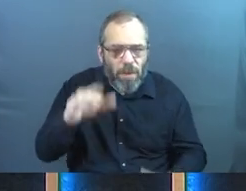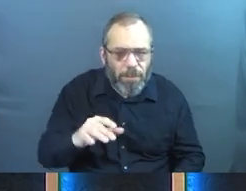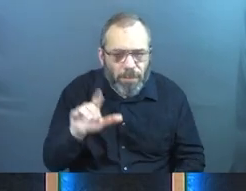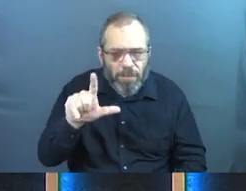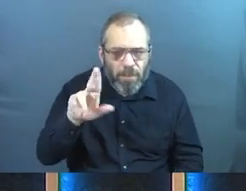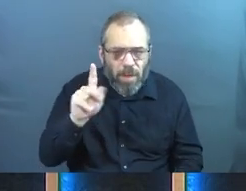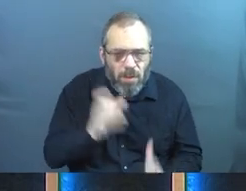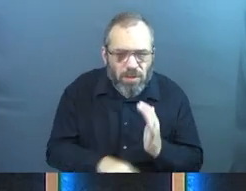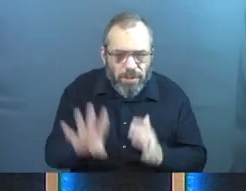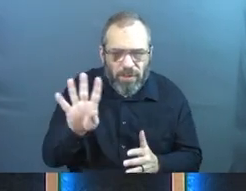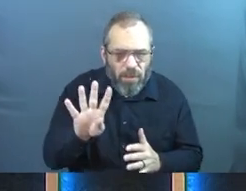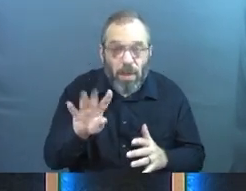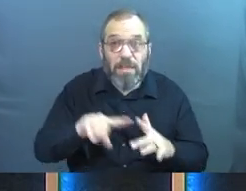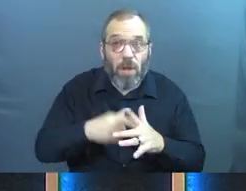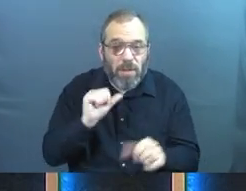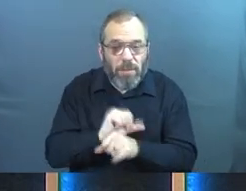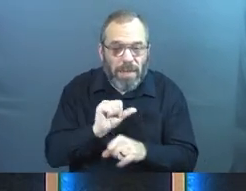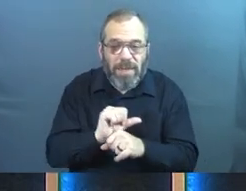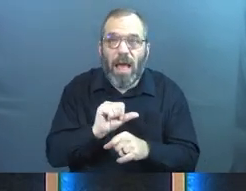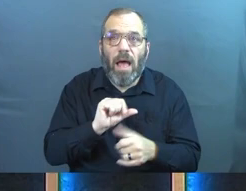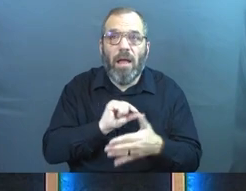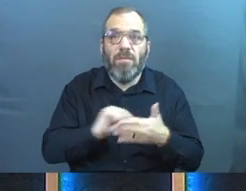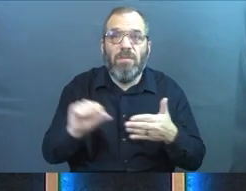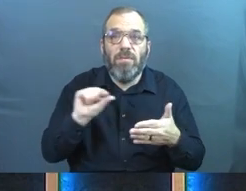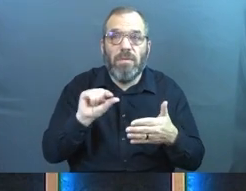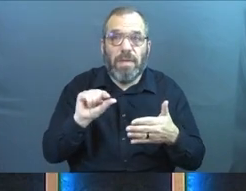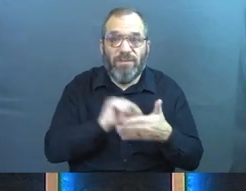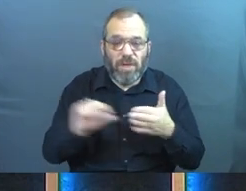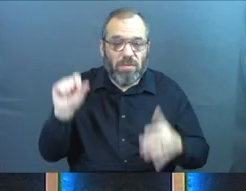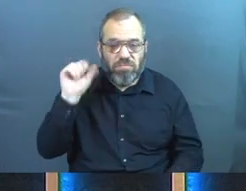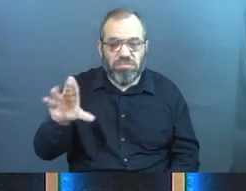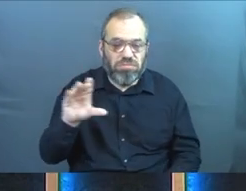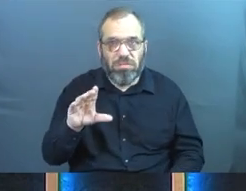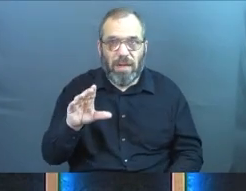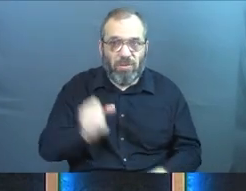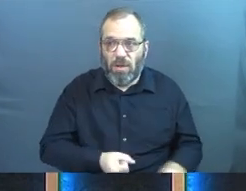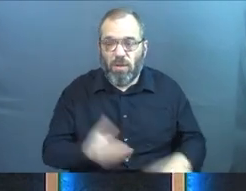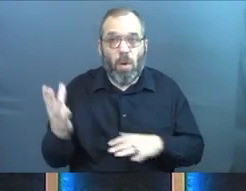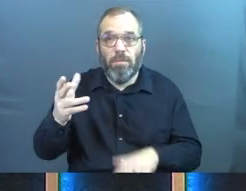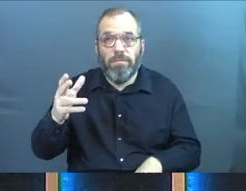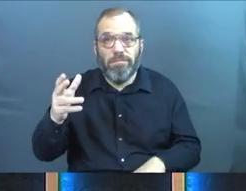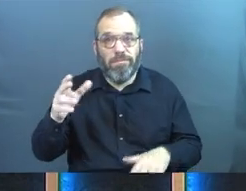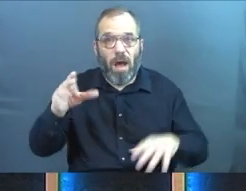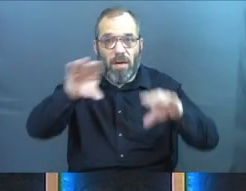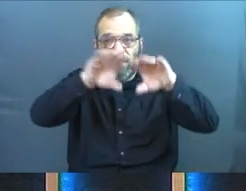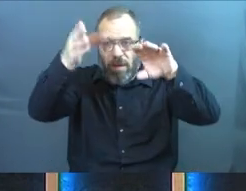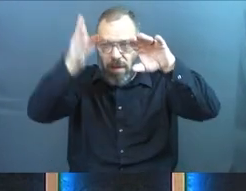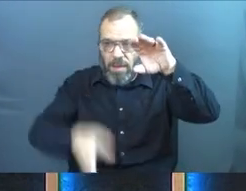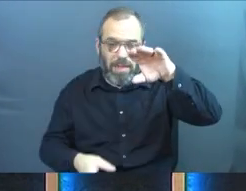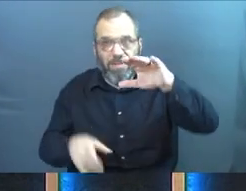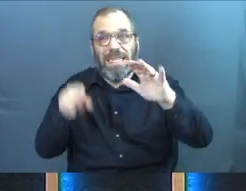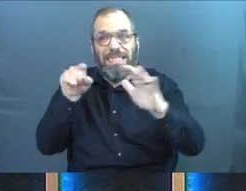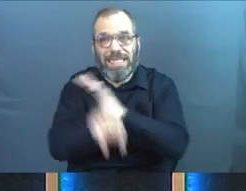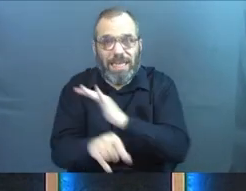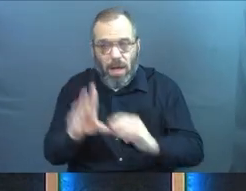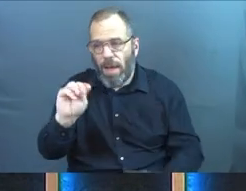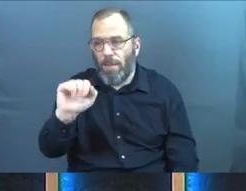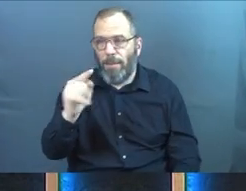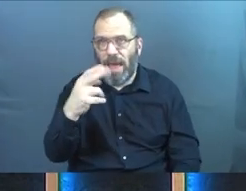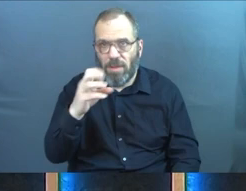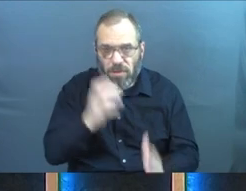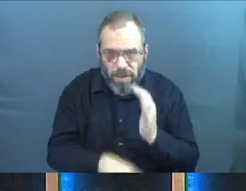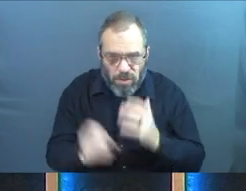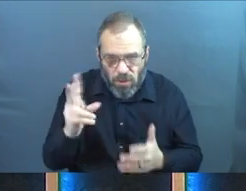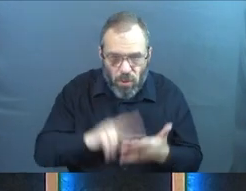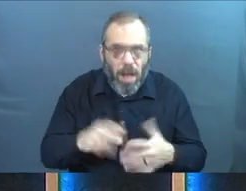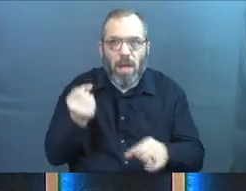Luke 4, right at the beginning of his ministry, he reads a scroll in Nazareth, and they try to throw him off a cliff. They plot to kill him in Matthew 12.